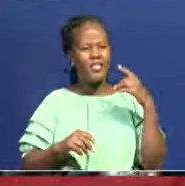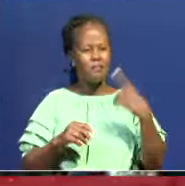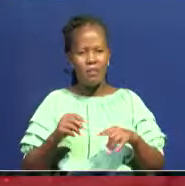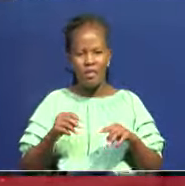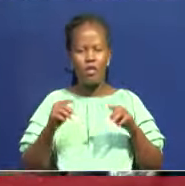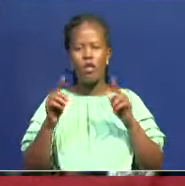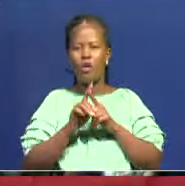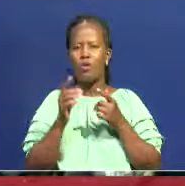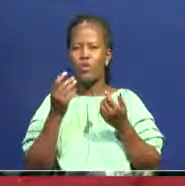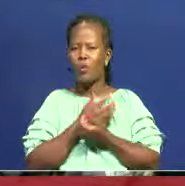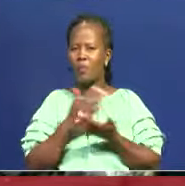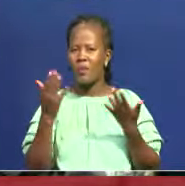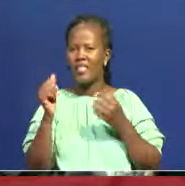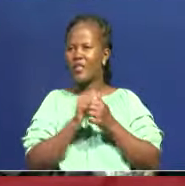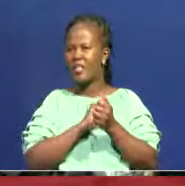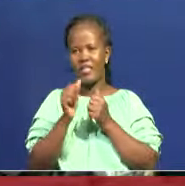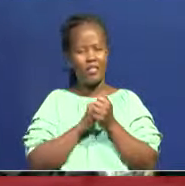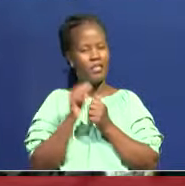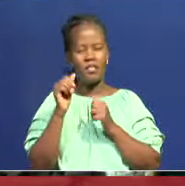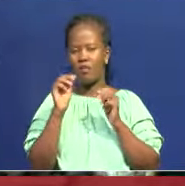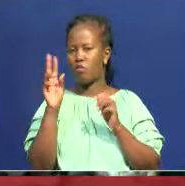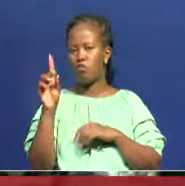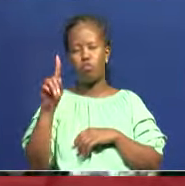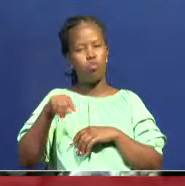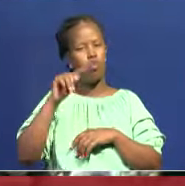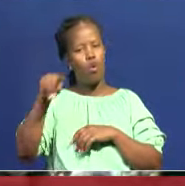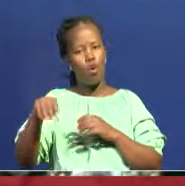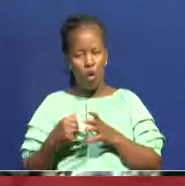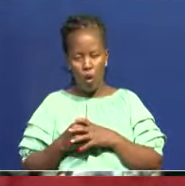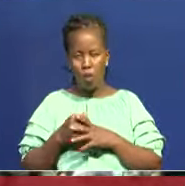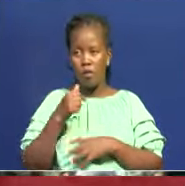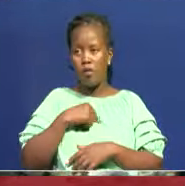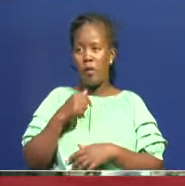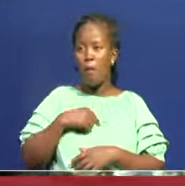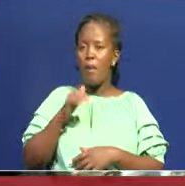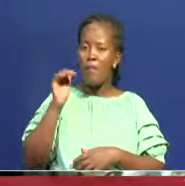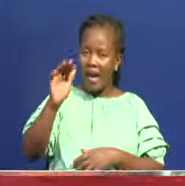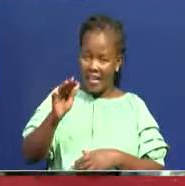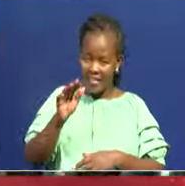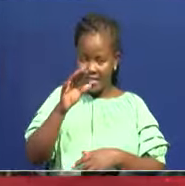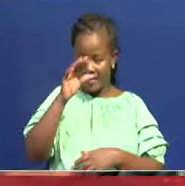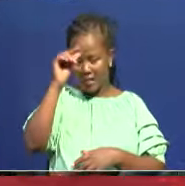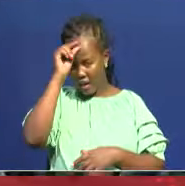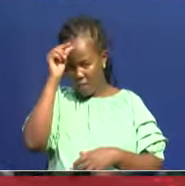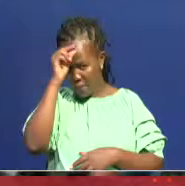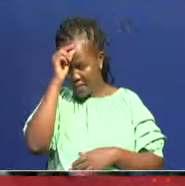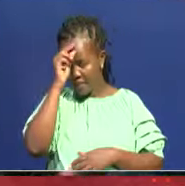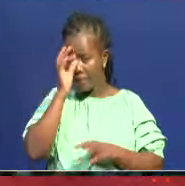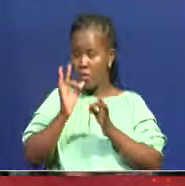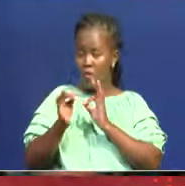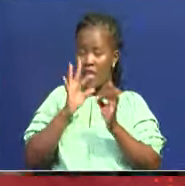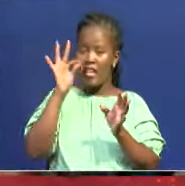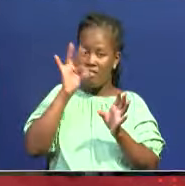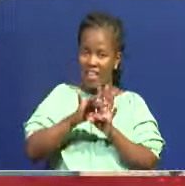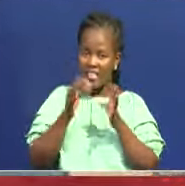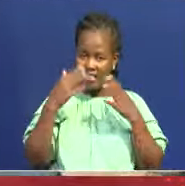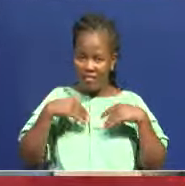kupigwa baka mtu anaenda sirikali. Kwa hivyo, mina omba sirikali yetu, mtu akishaguliwa,